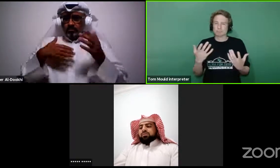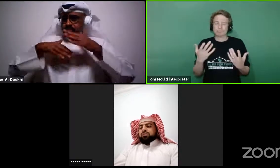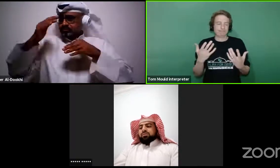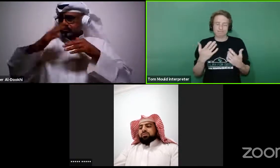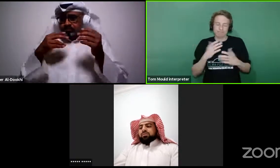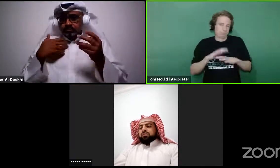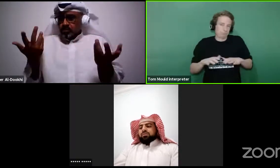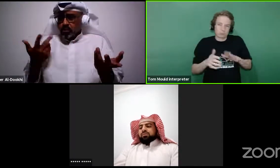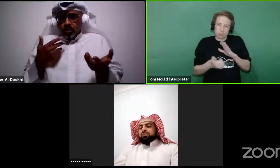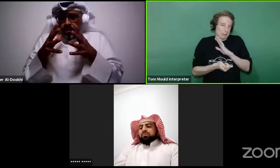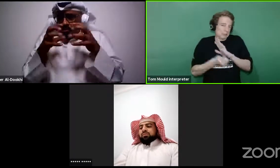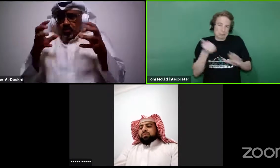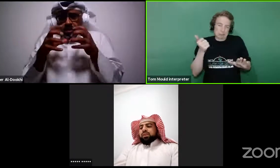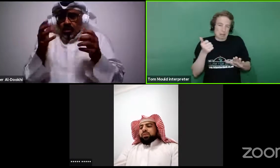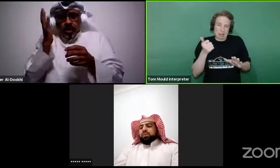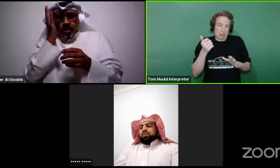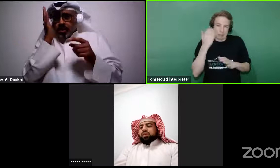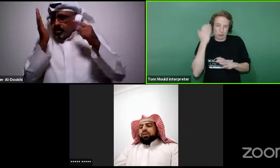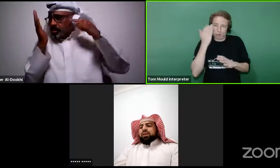of dreams.